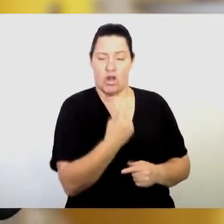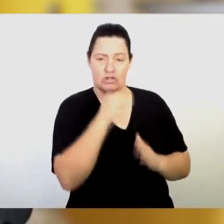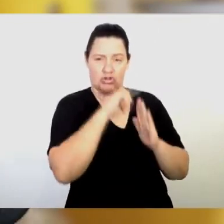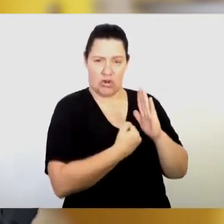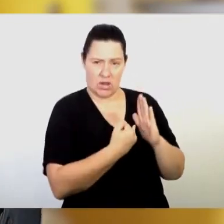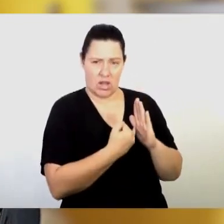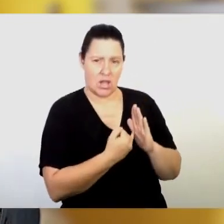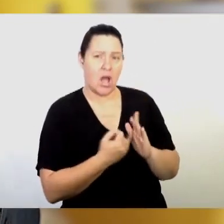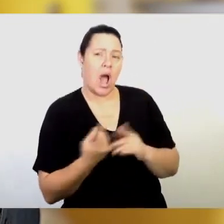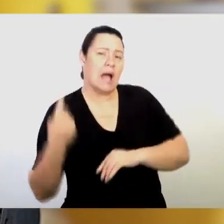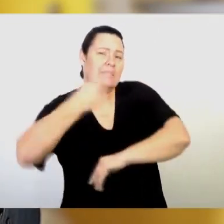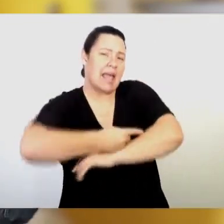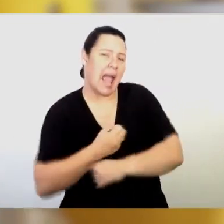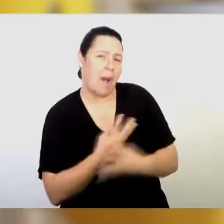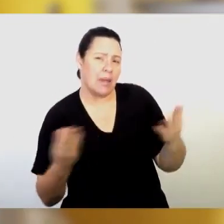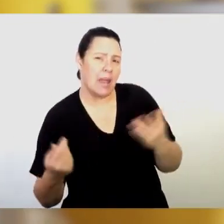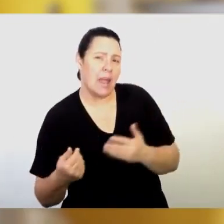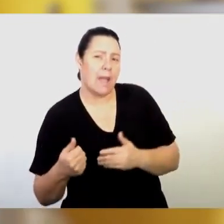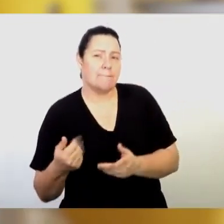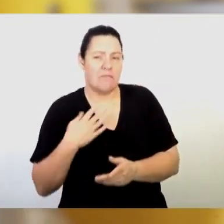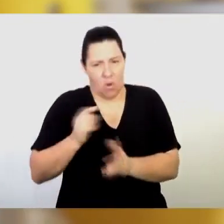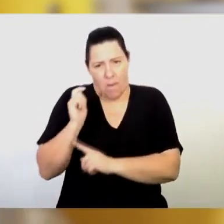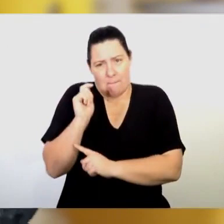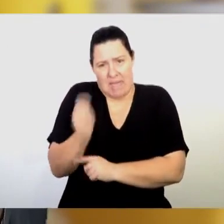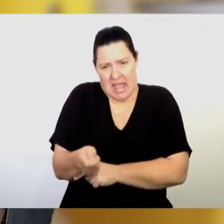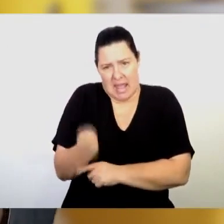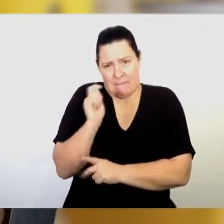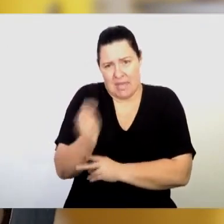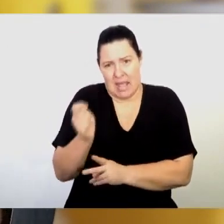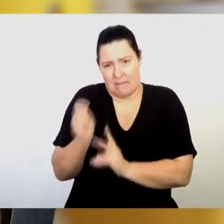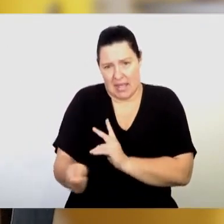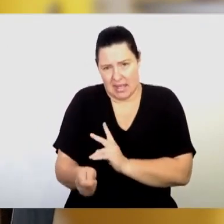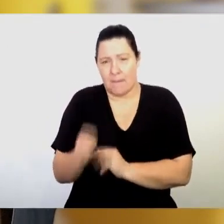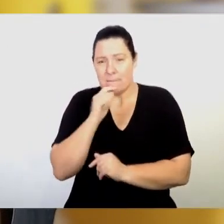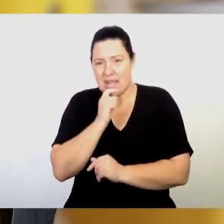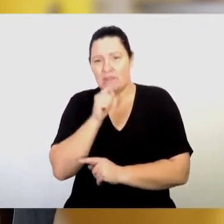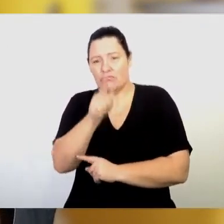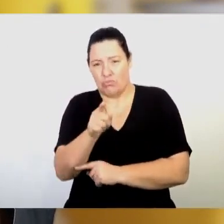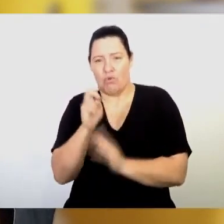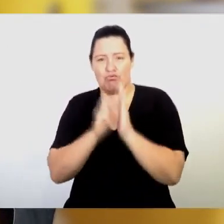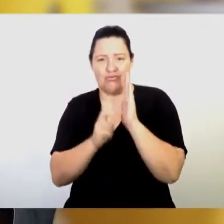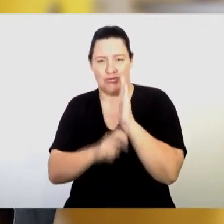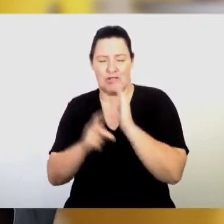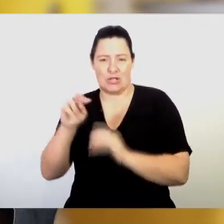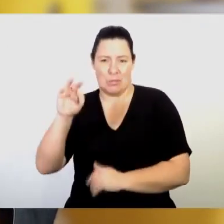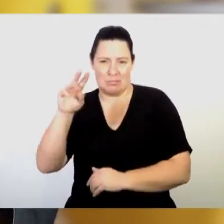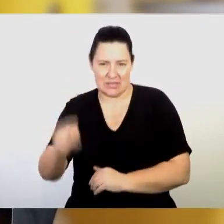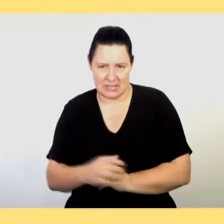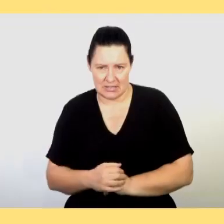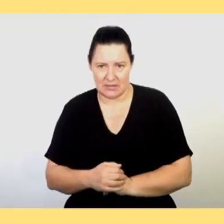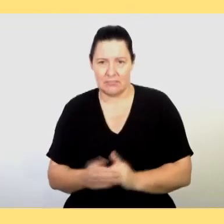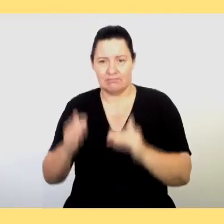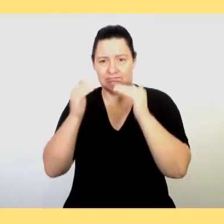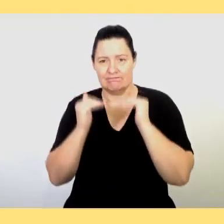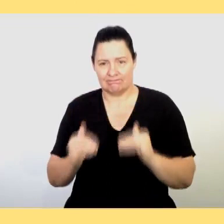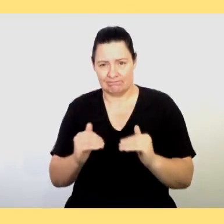the 1st of January, how many days do you have to pay? Those are your credit terms. The